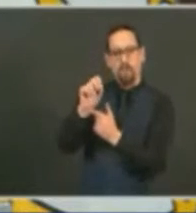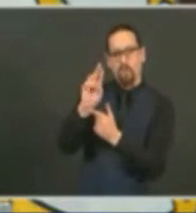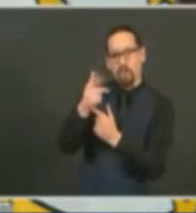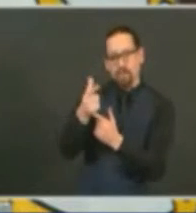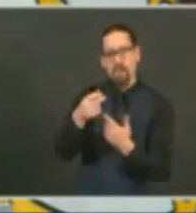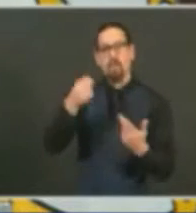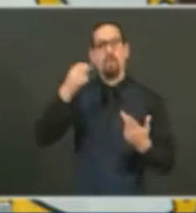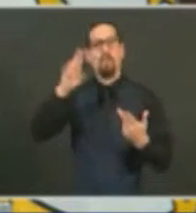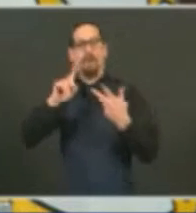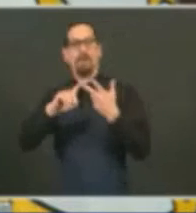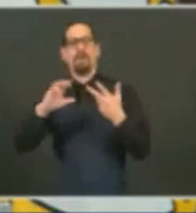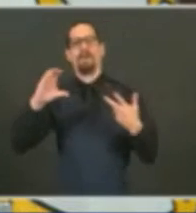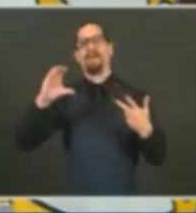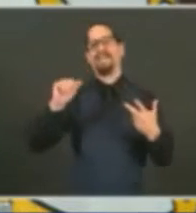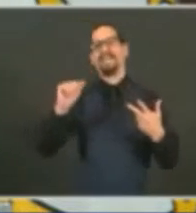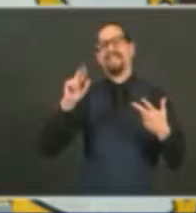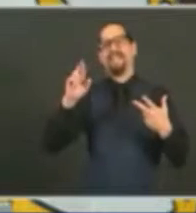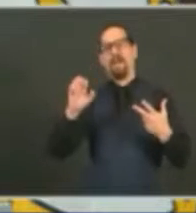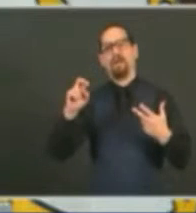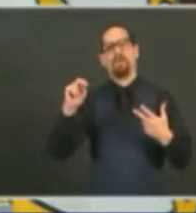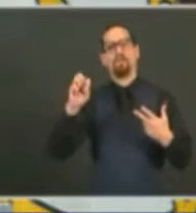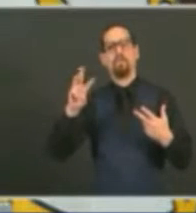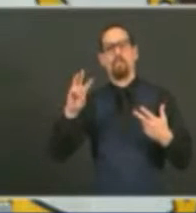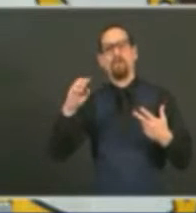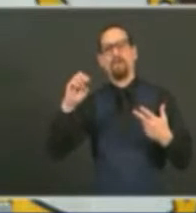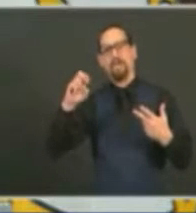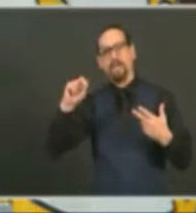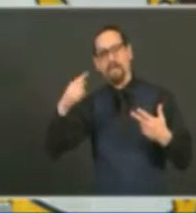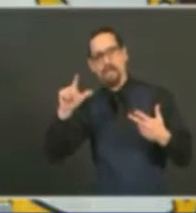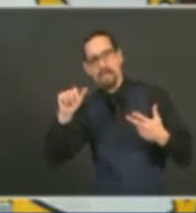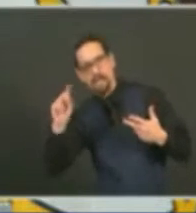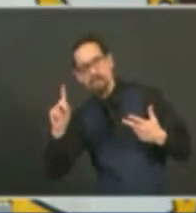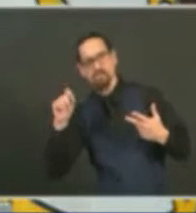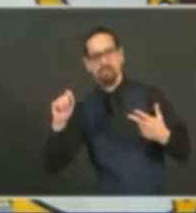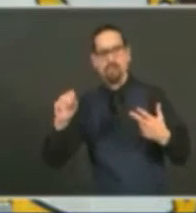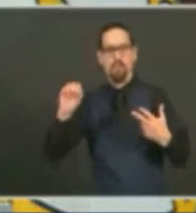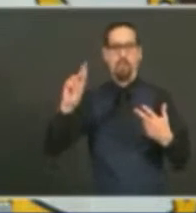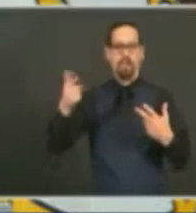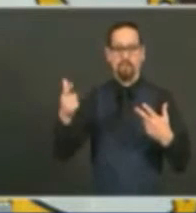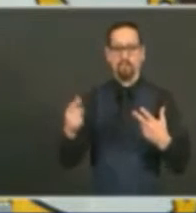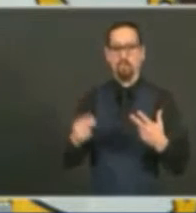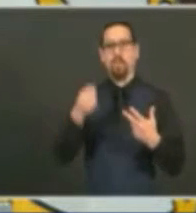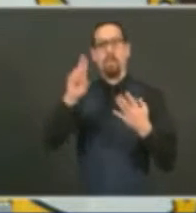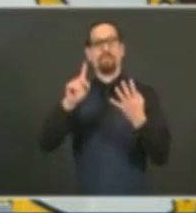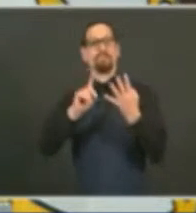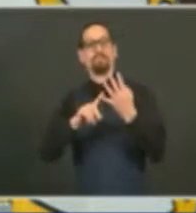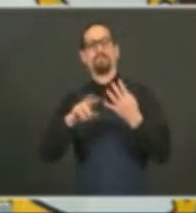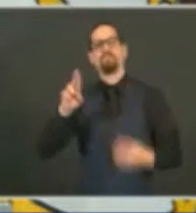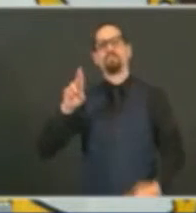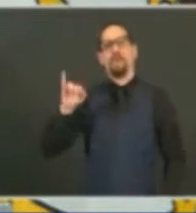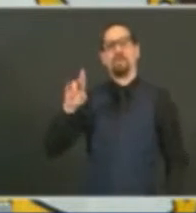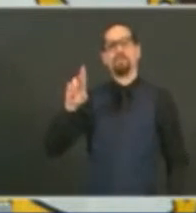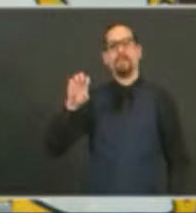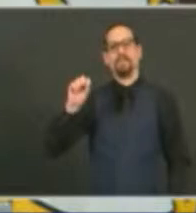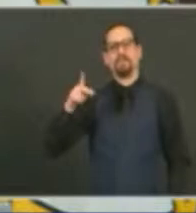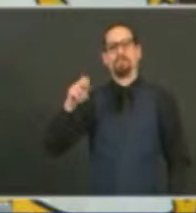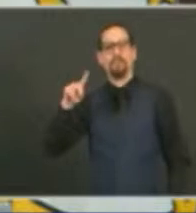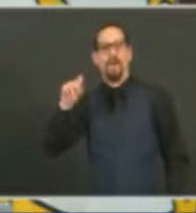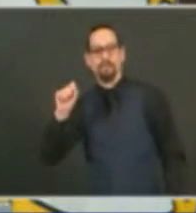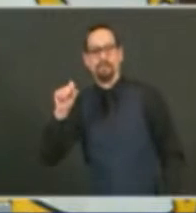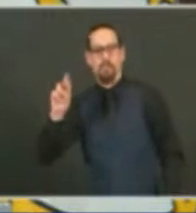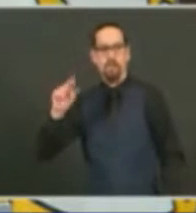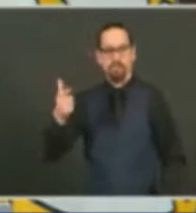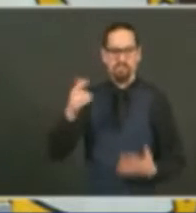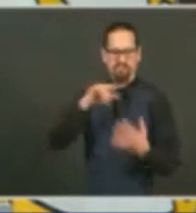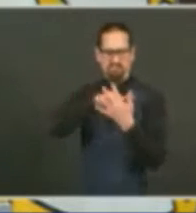website to learn more about positions at the field hospitals in particular. I will say that in